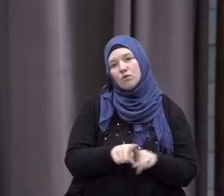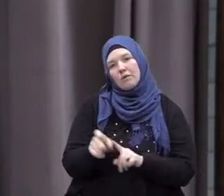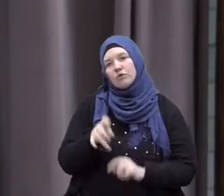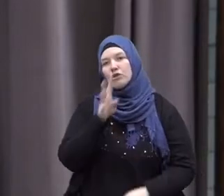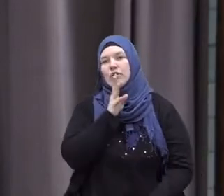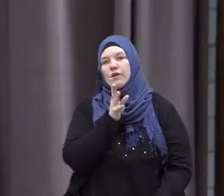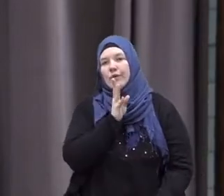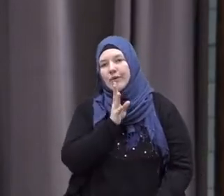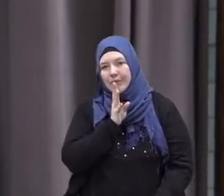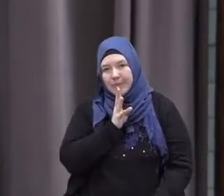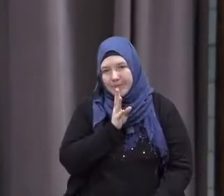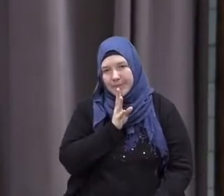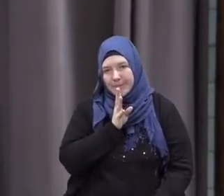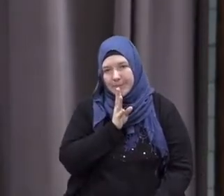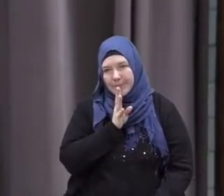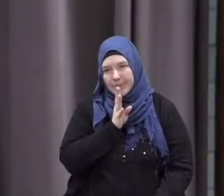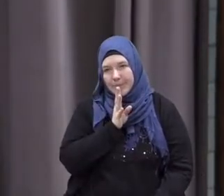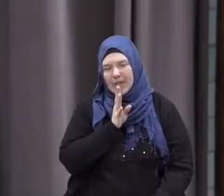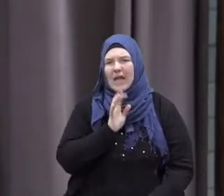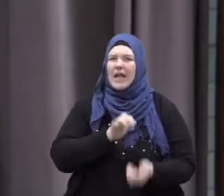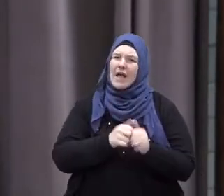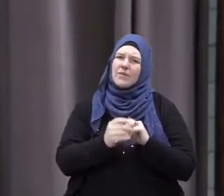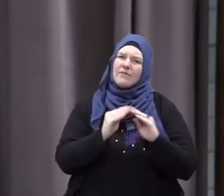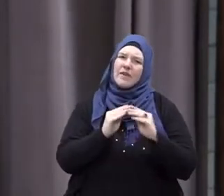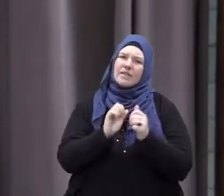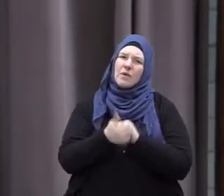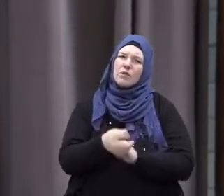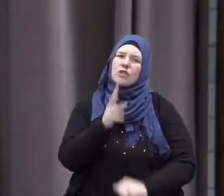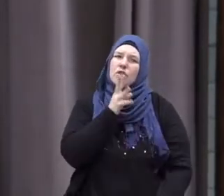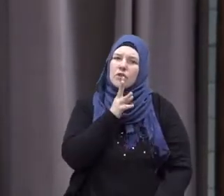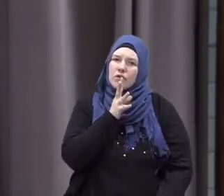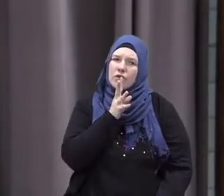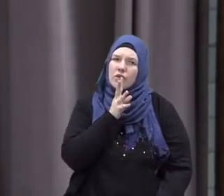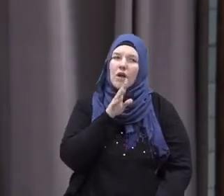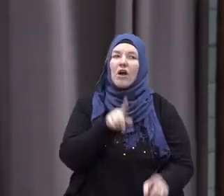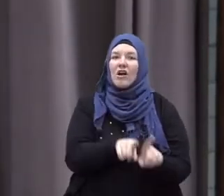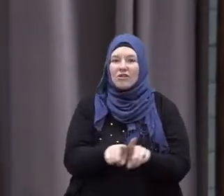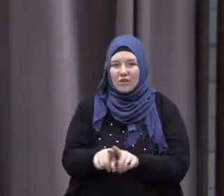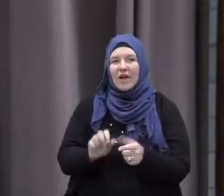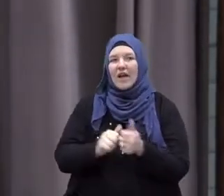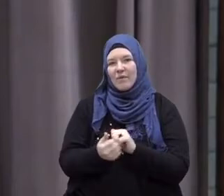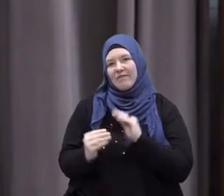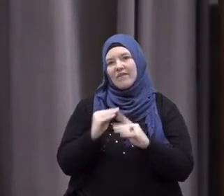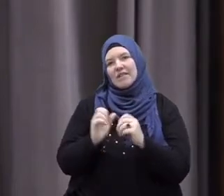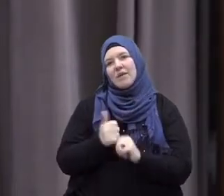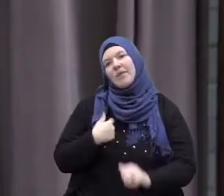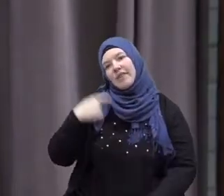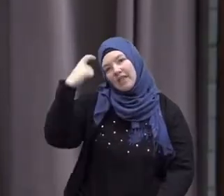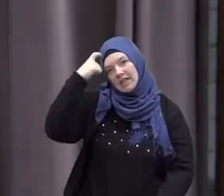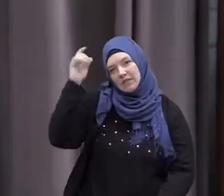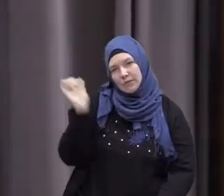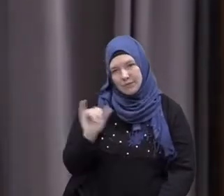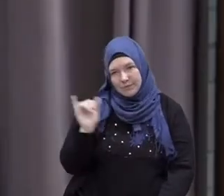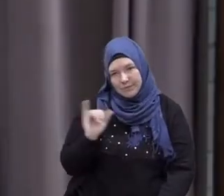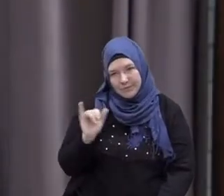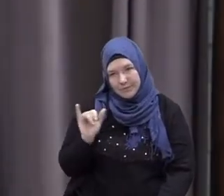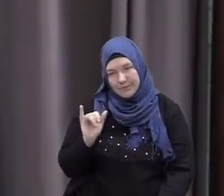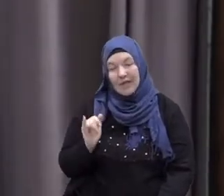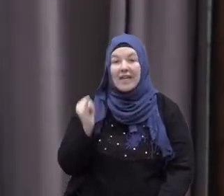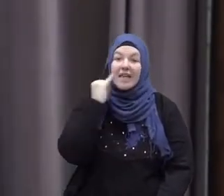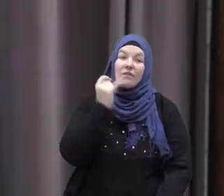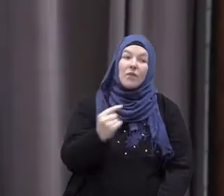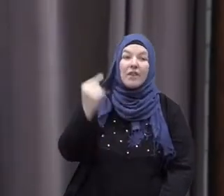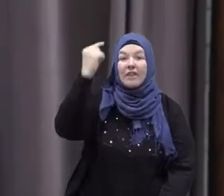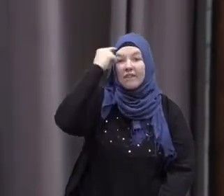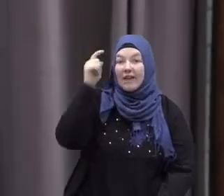talk. But to fix how we talk, we have to also fix how do we think. If you